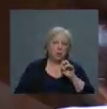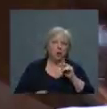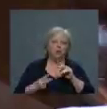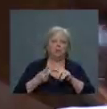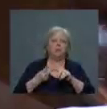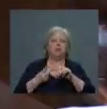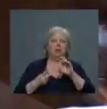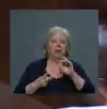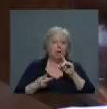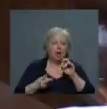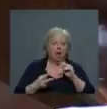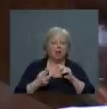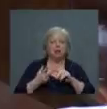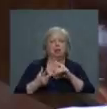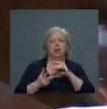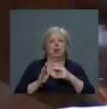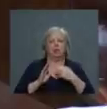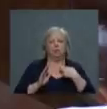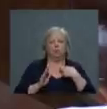French Hill.